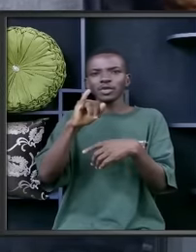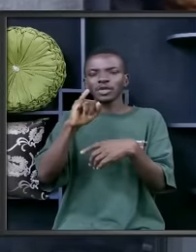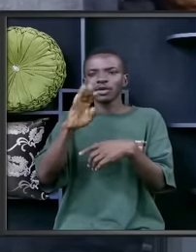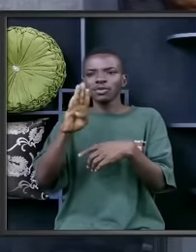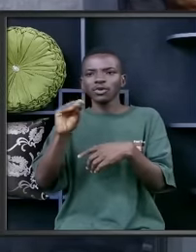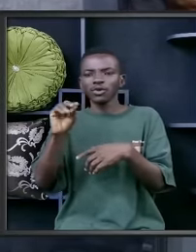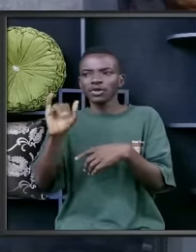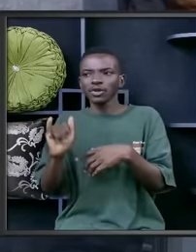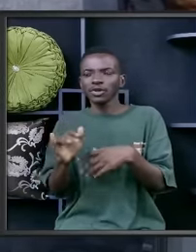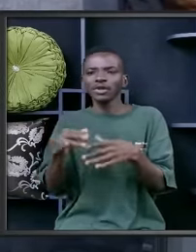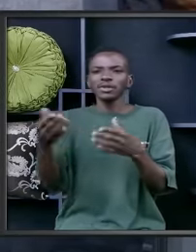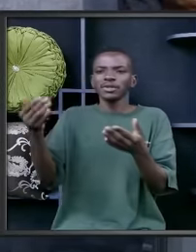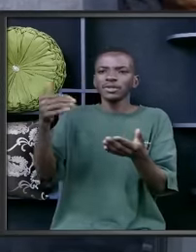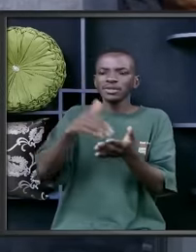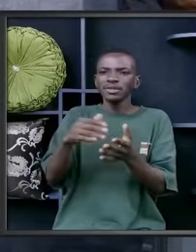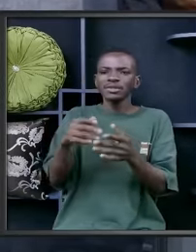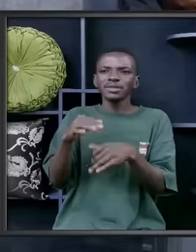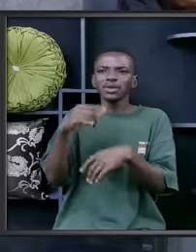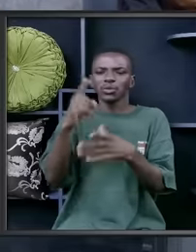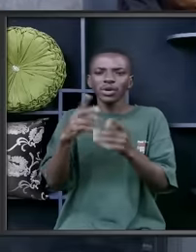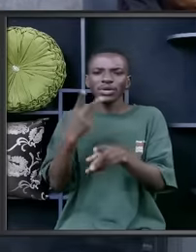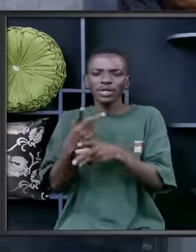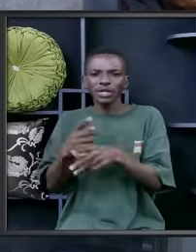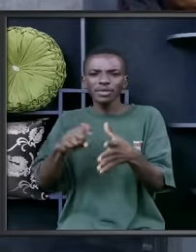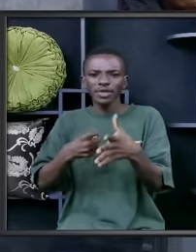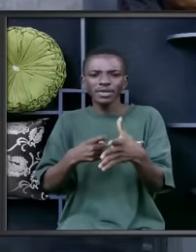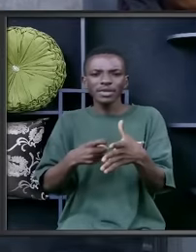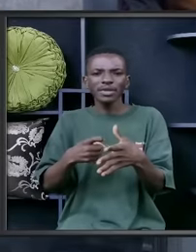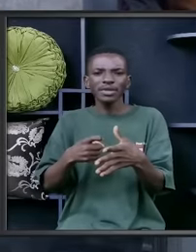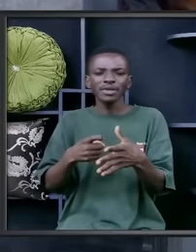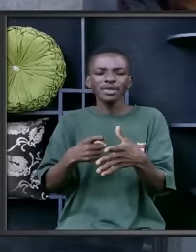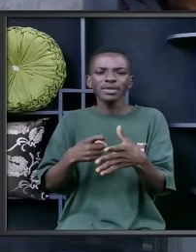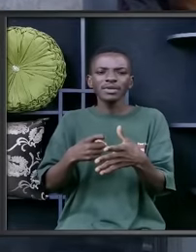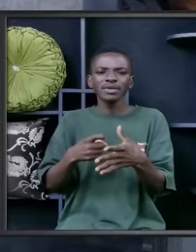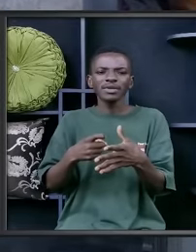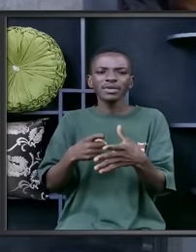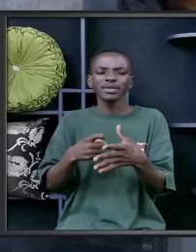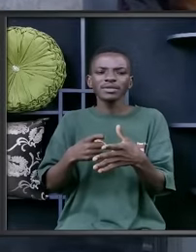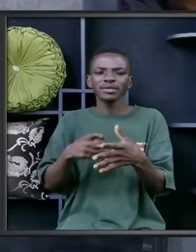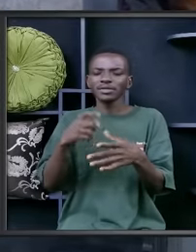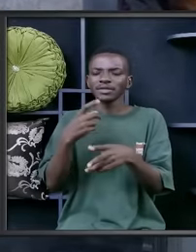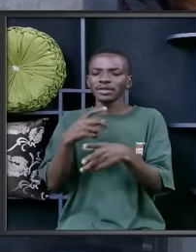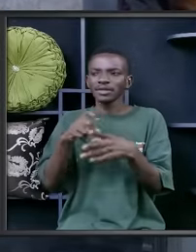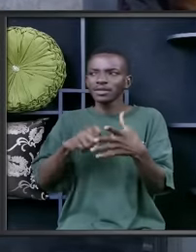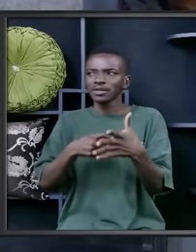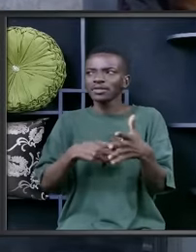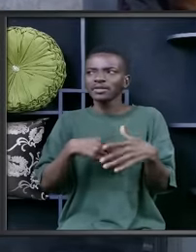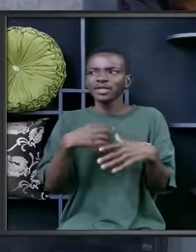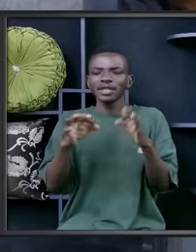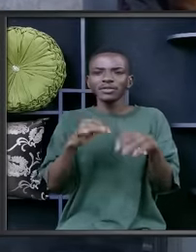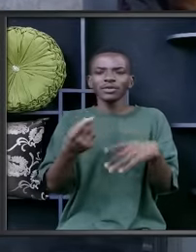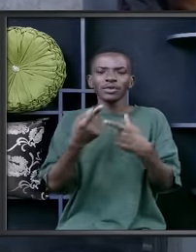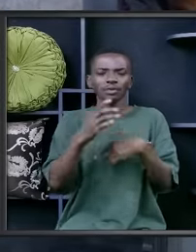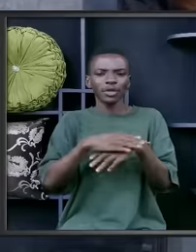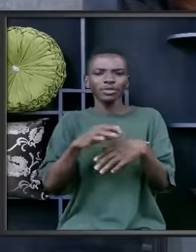Now he come, they threaten me again. Say where we keep key. I say we keep key where we the on keep key. Now he can't tell me, say if he come